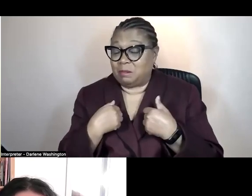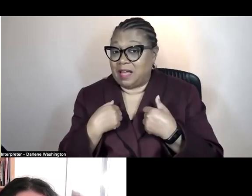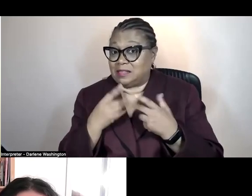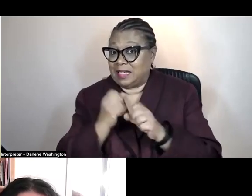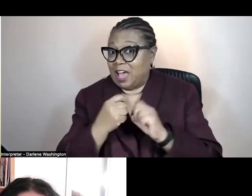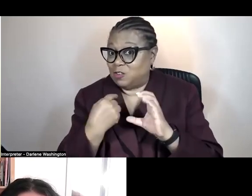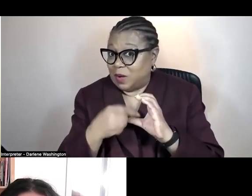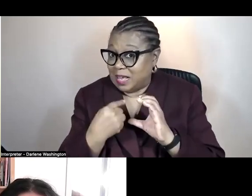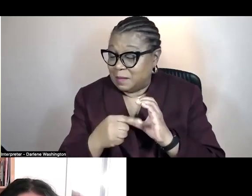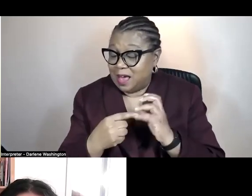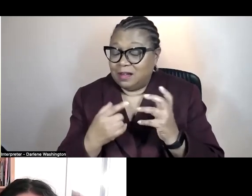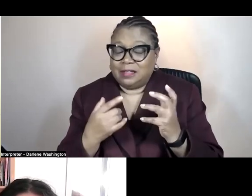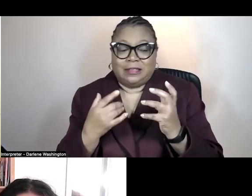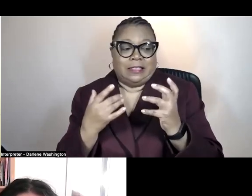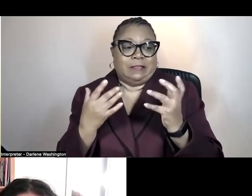your emails,